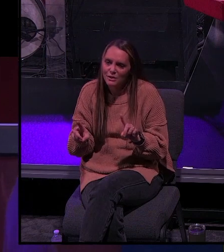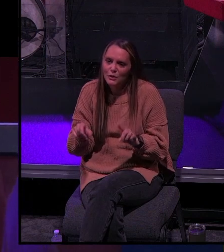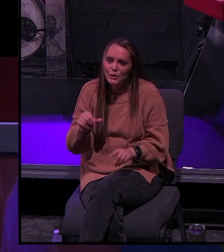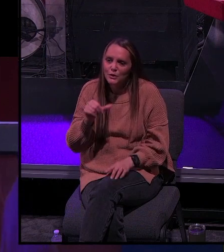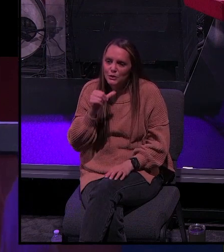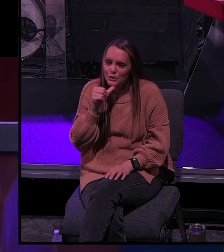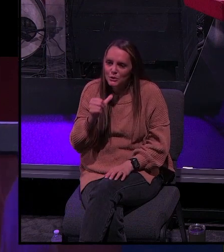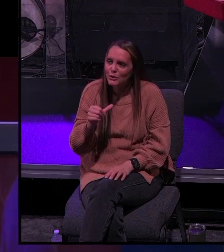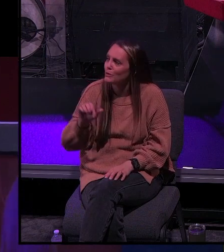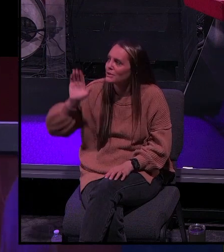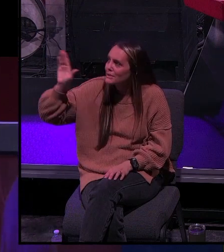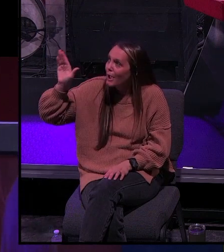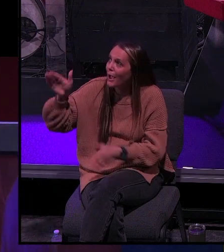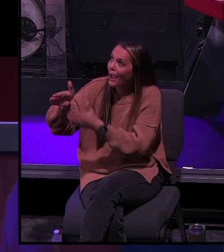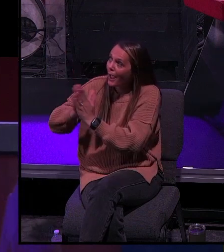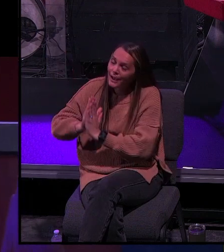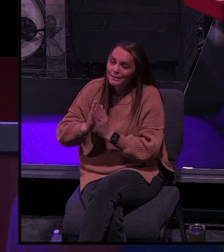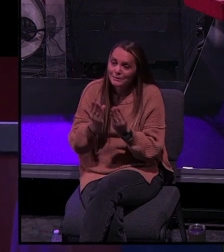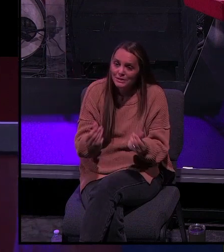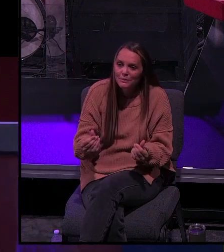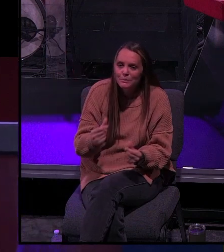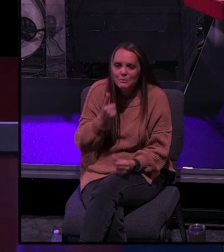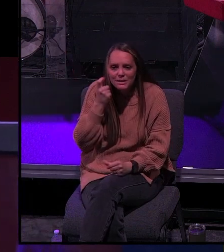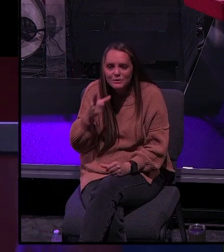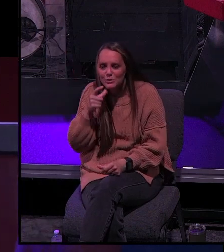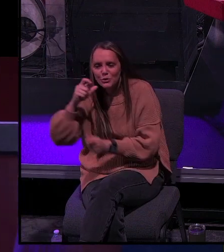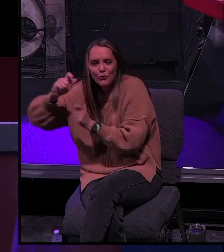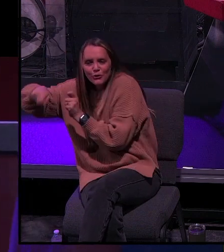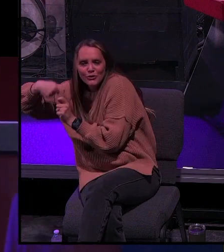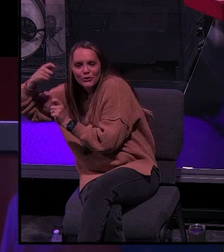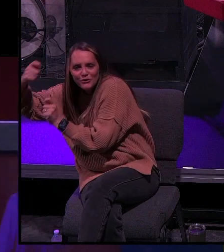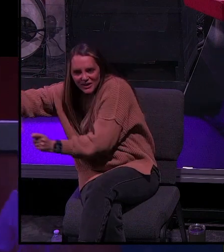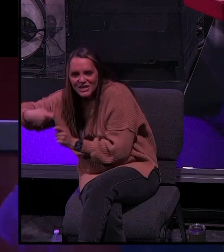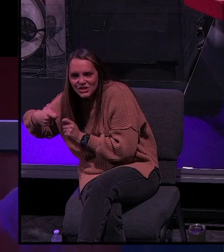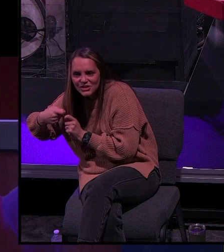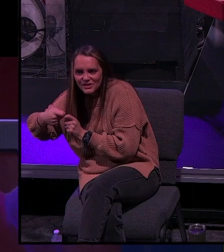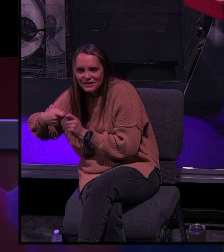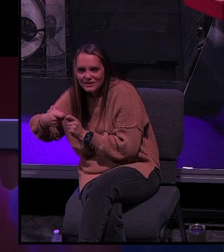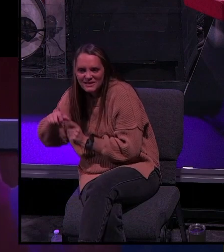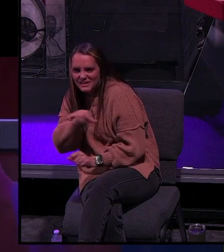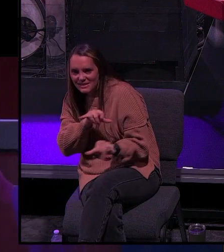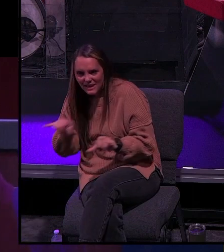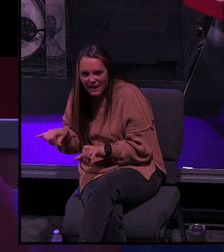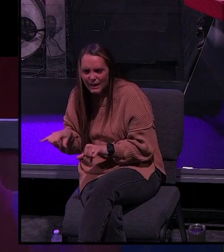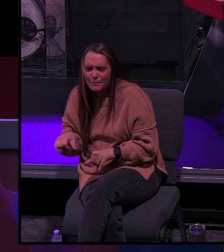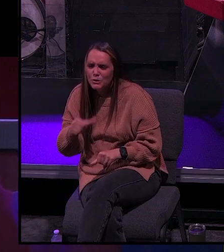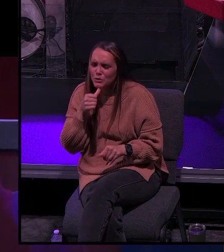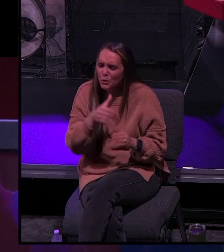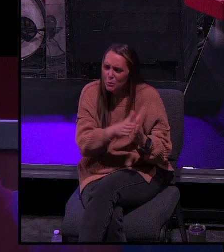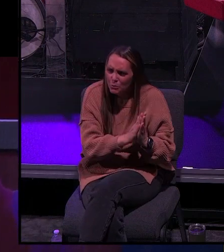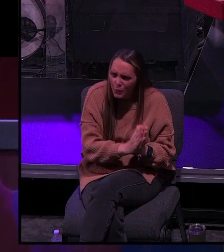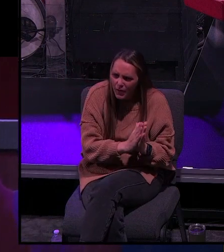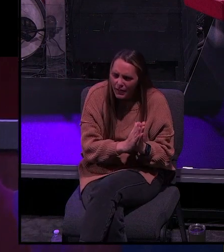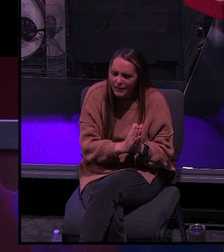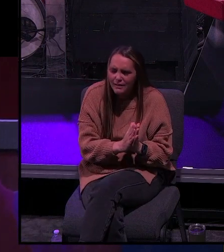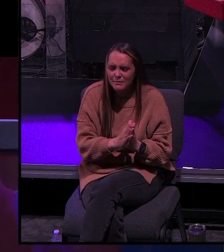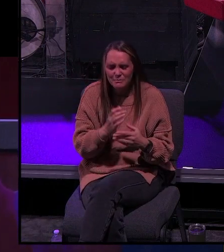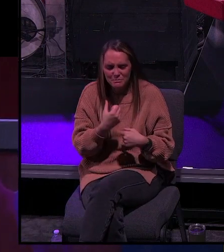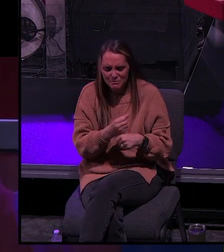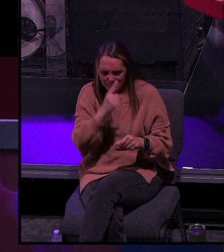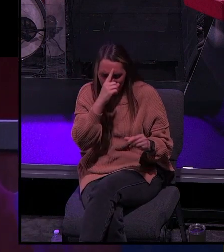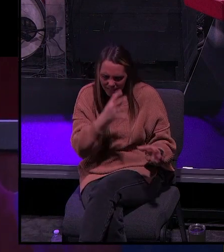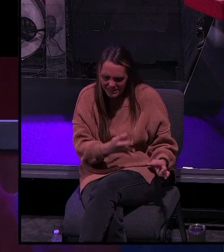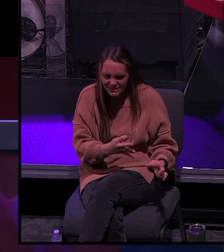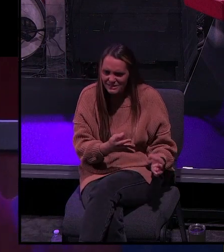That's why. Because that's not how you pray. That's not how you make decisions. That's not how you do